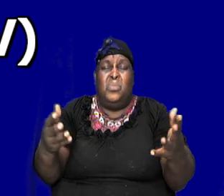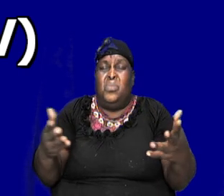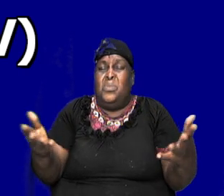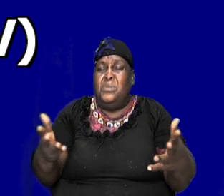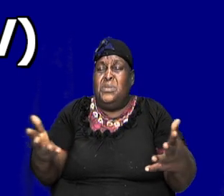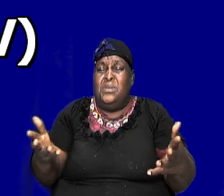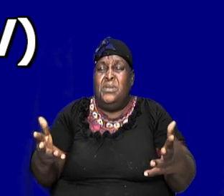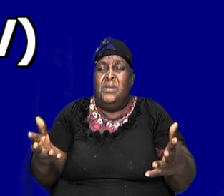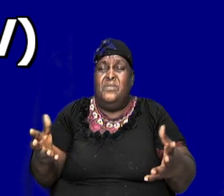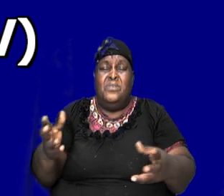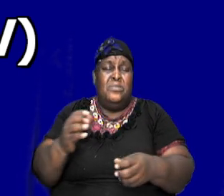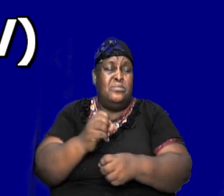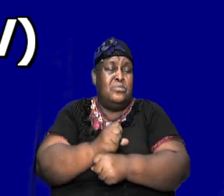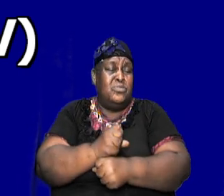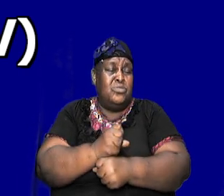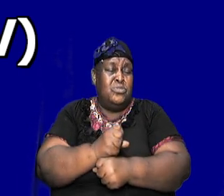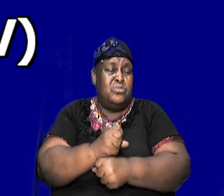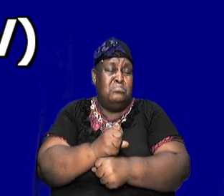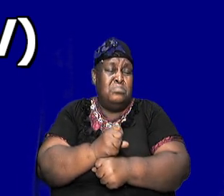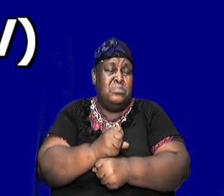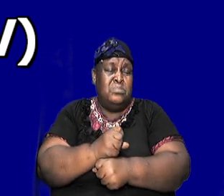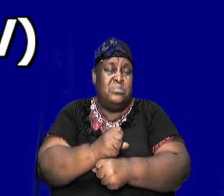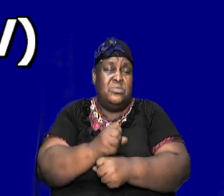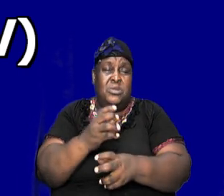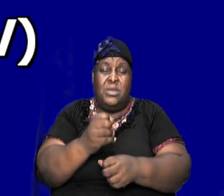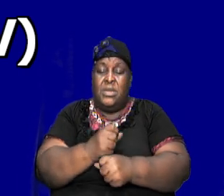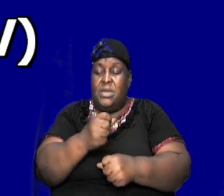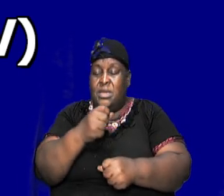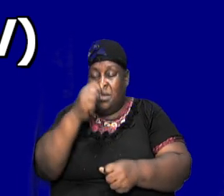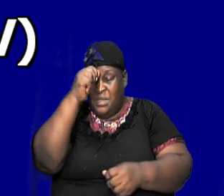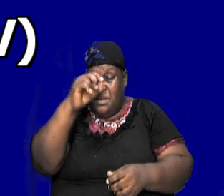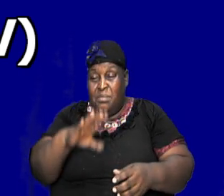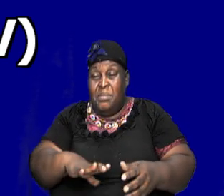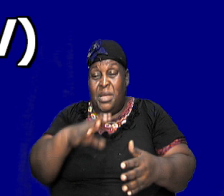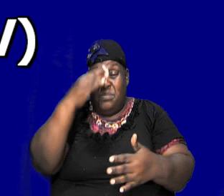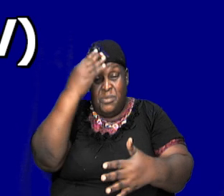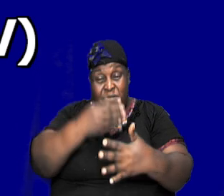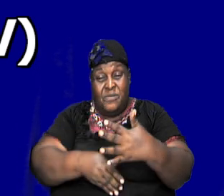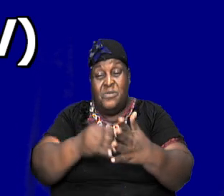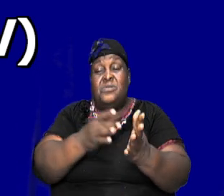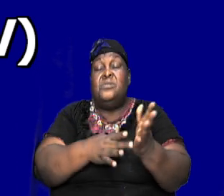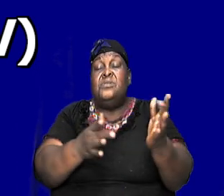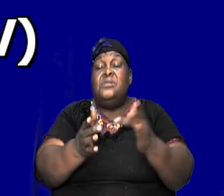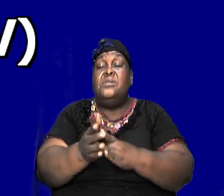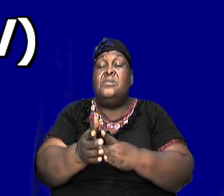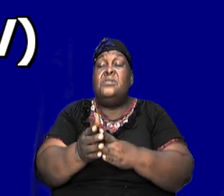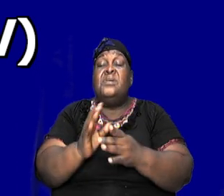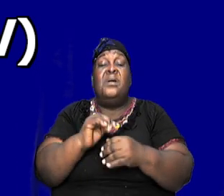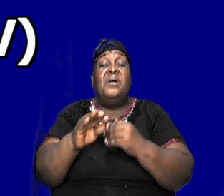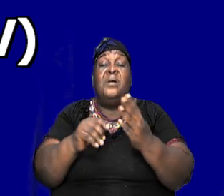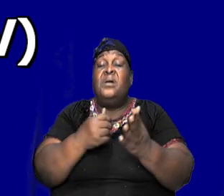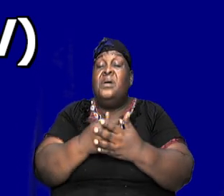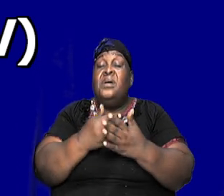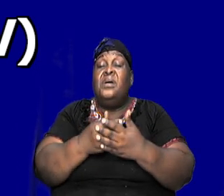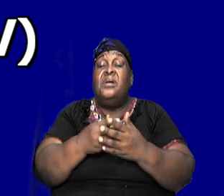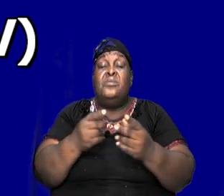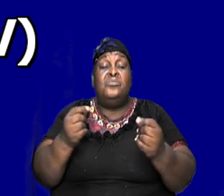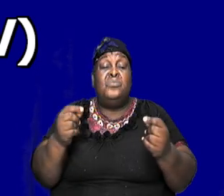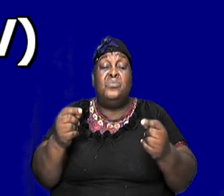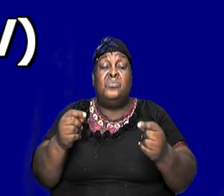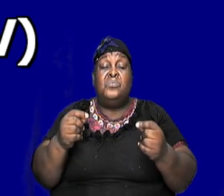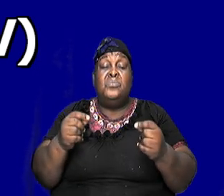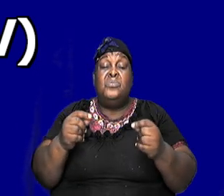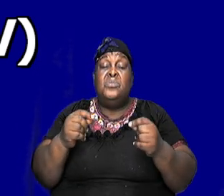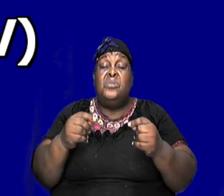it took to get the man before Jesus. They said, look here. All we have to do is get the man before Jesus,